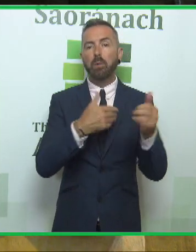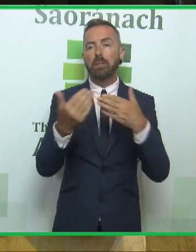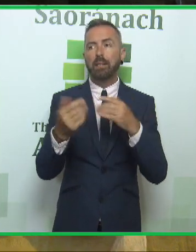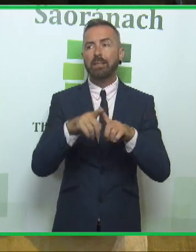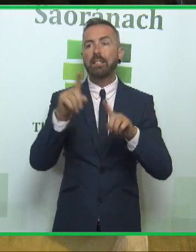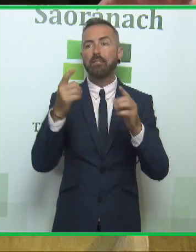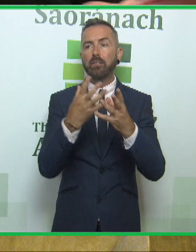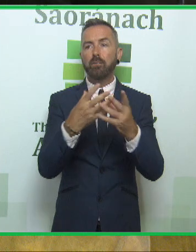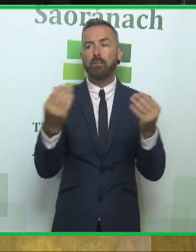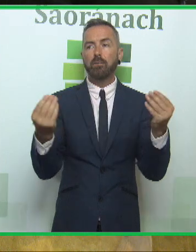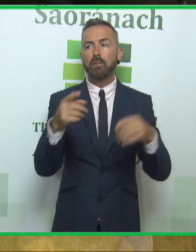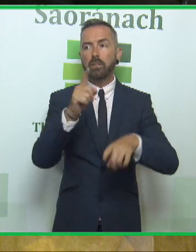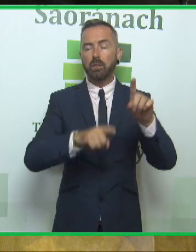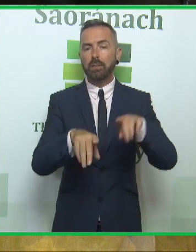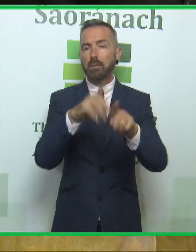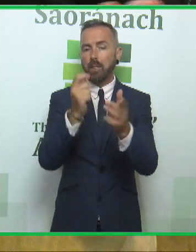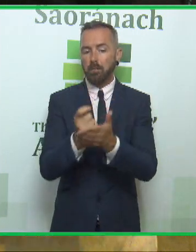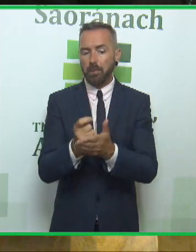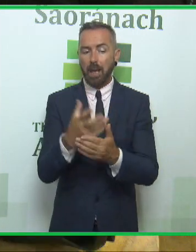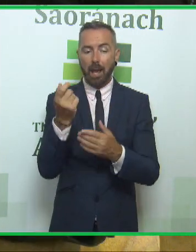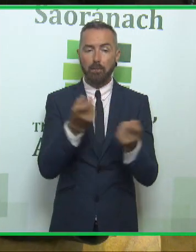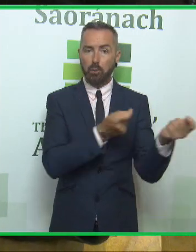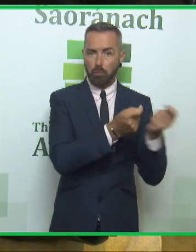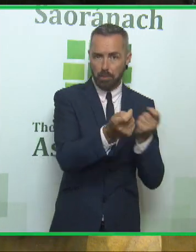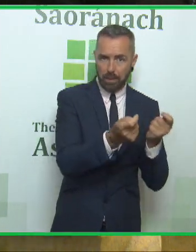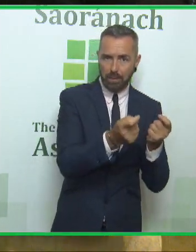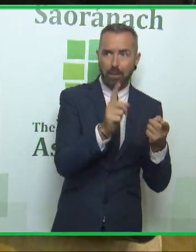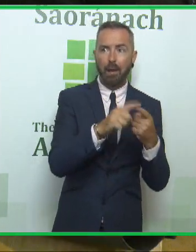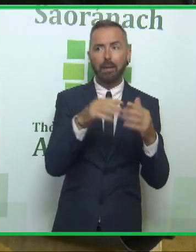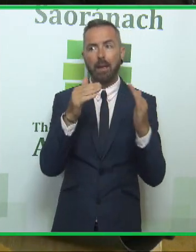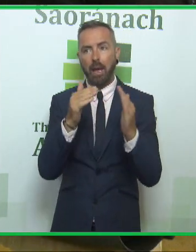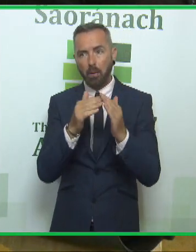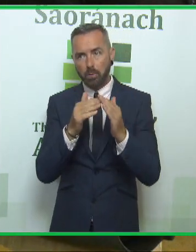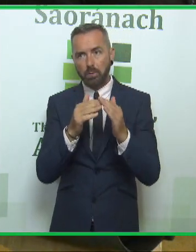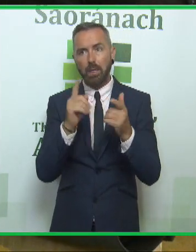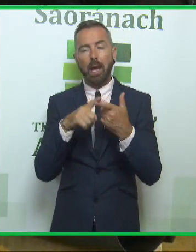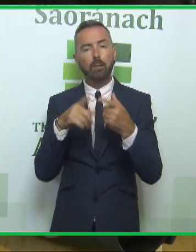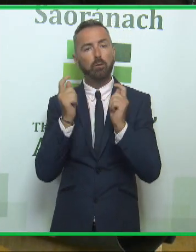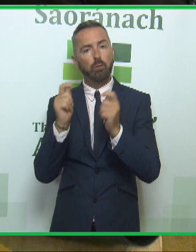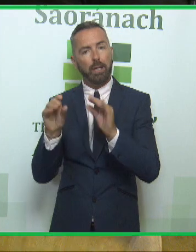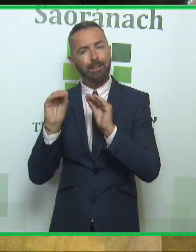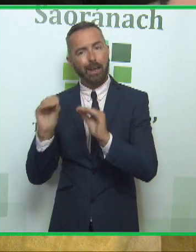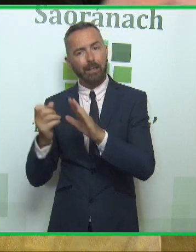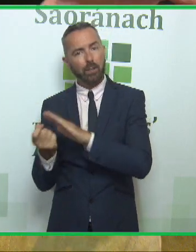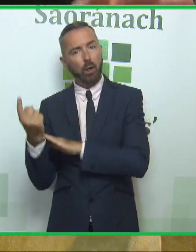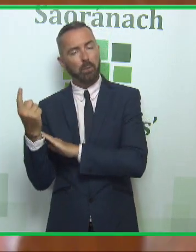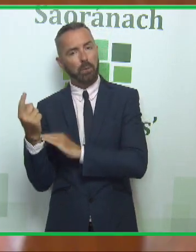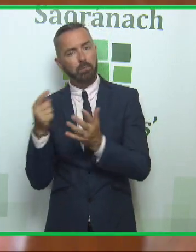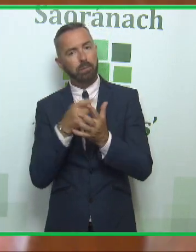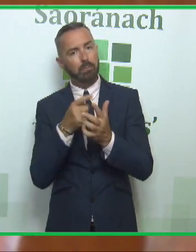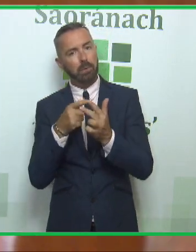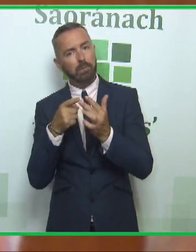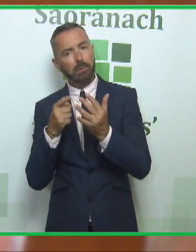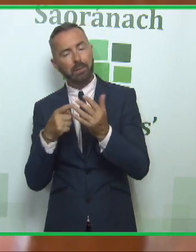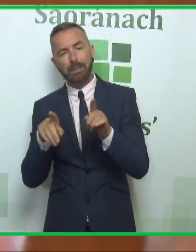time. So there's treatment and housing and training and educational opportunities, all being presented at the